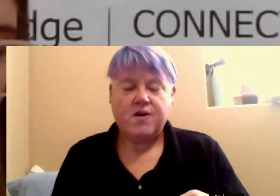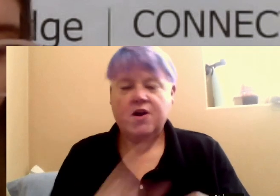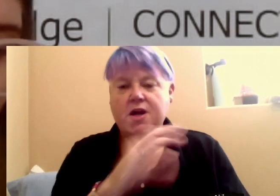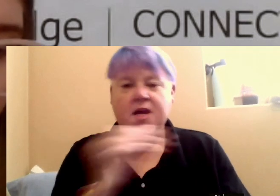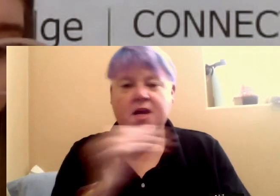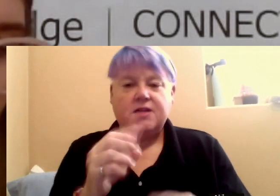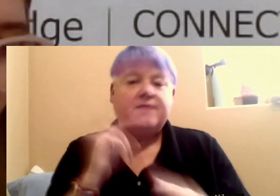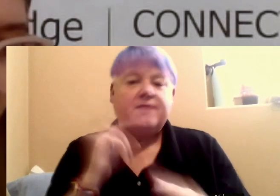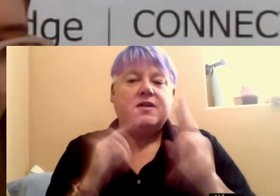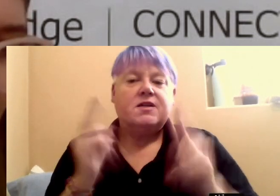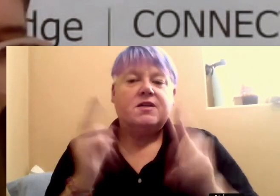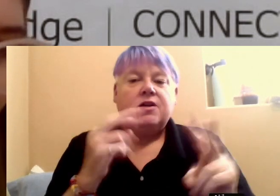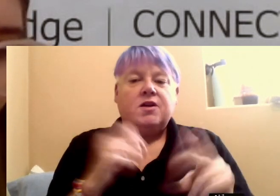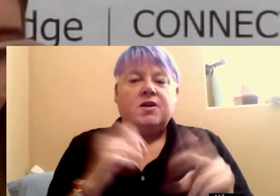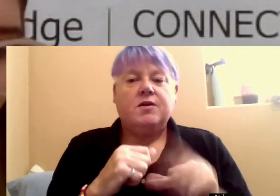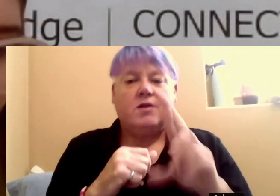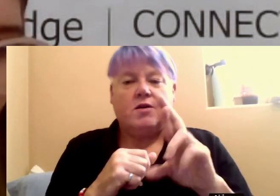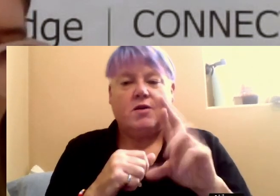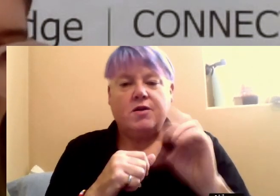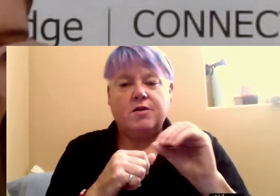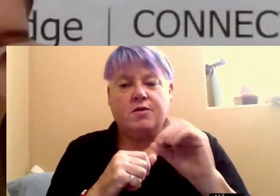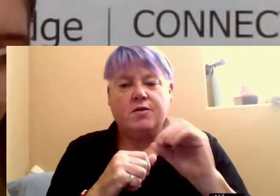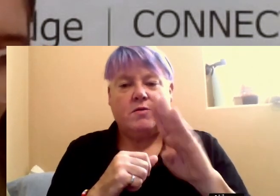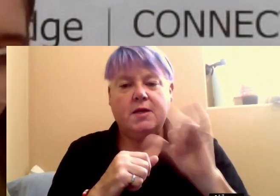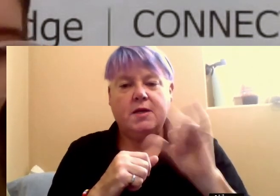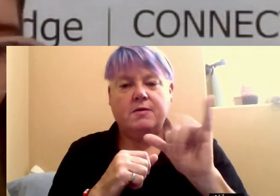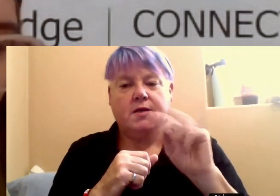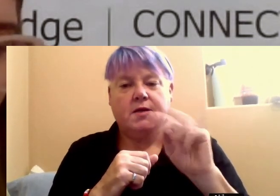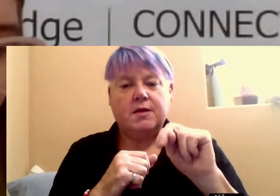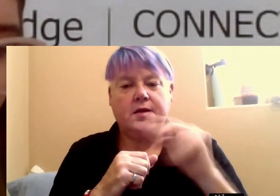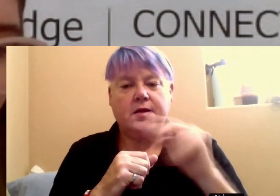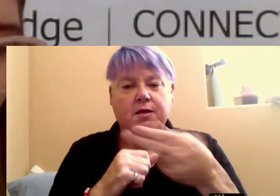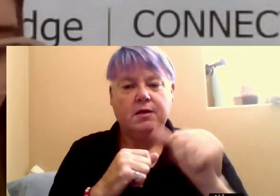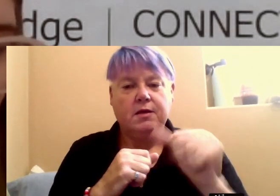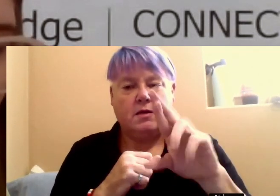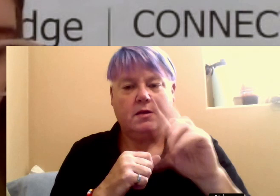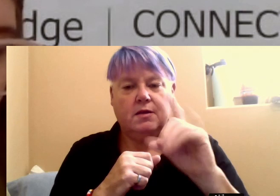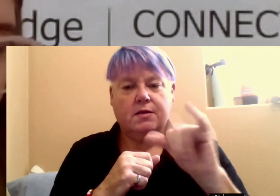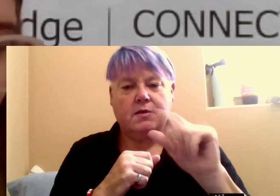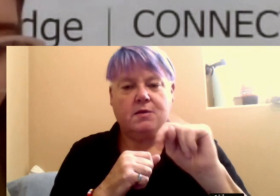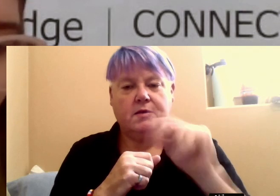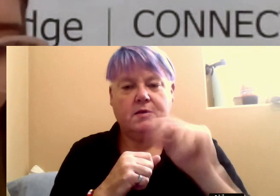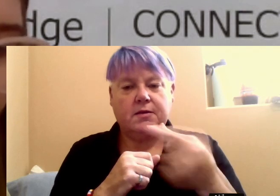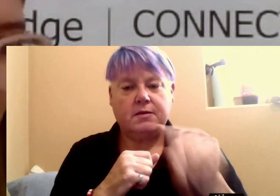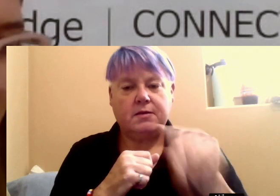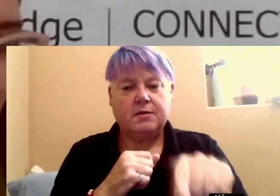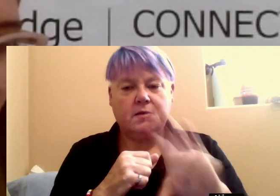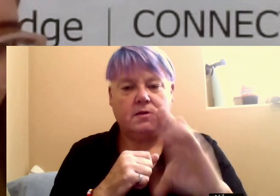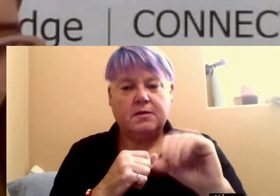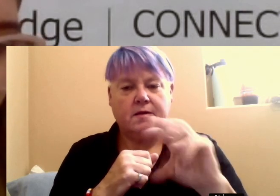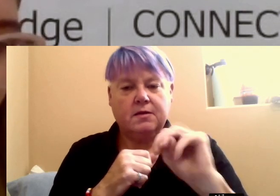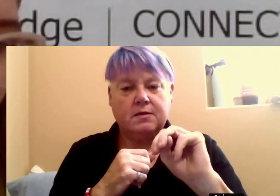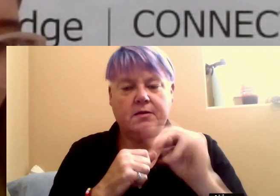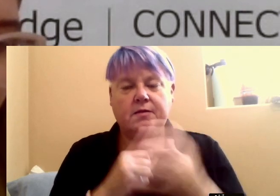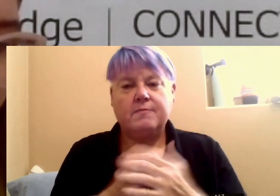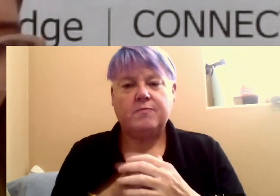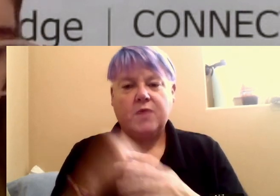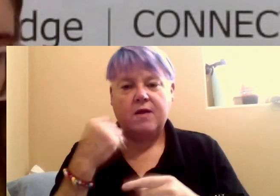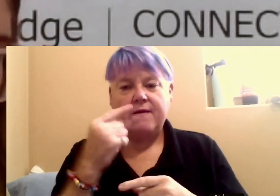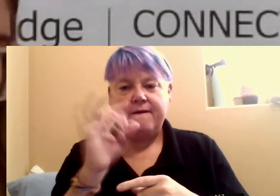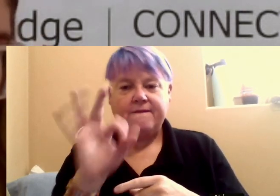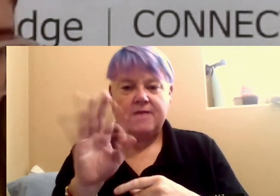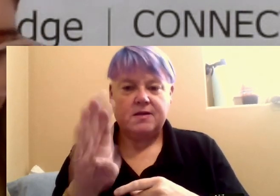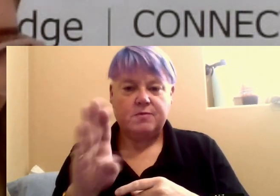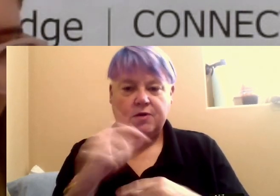her at robynharding.com or follow her on Twitter and Instagram at rhardingwriter or Facebook at author